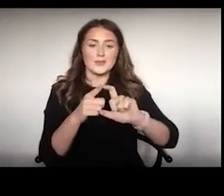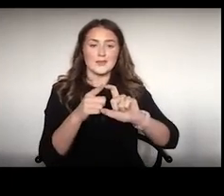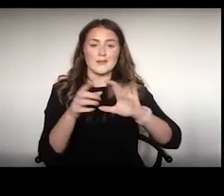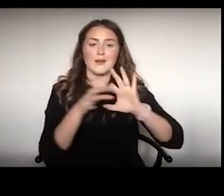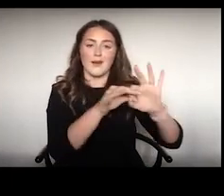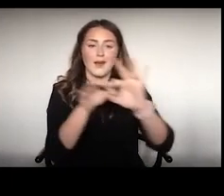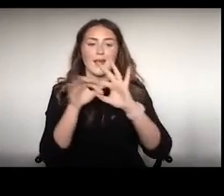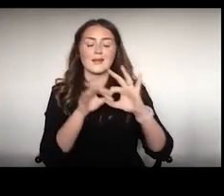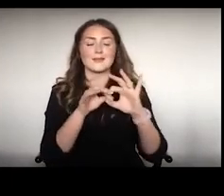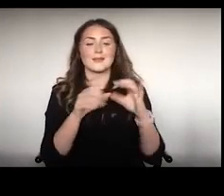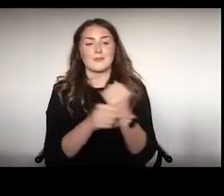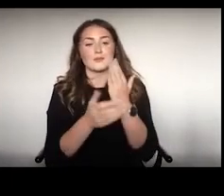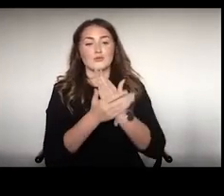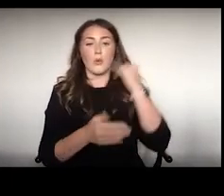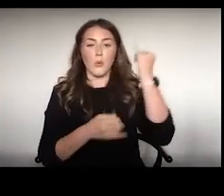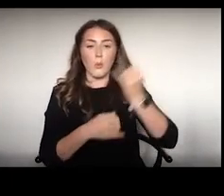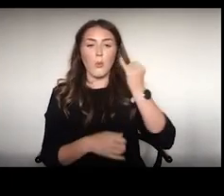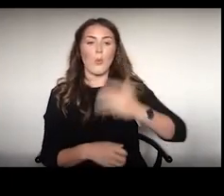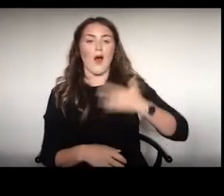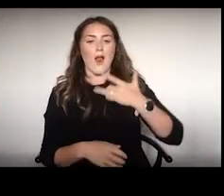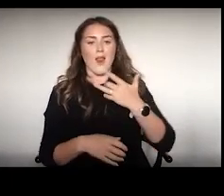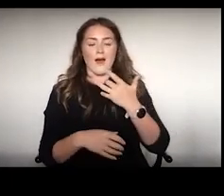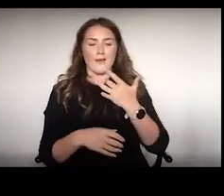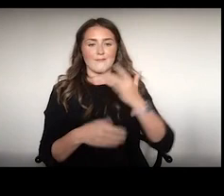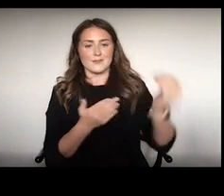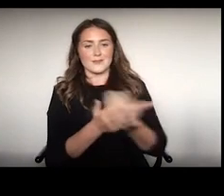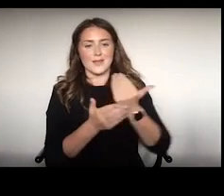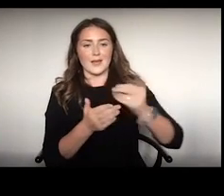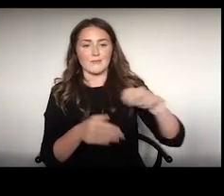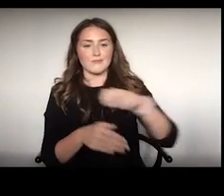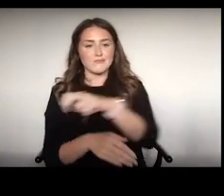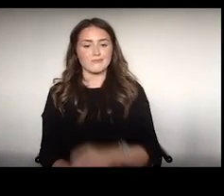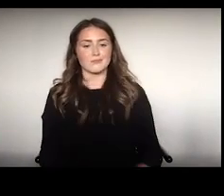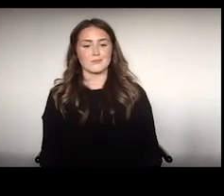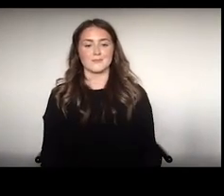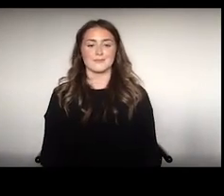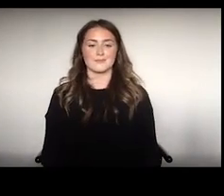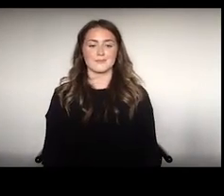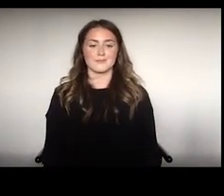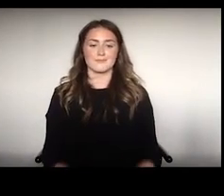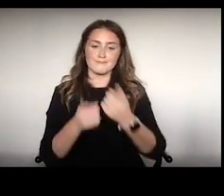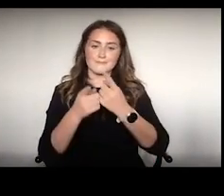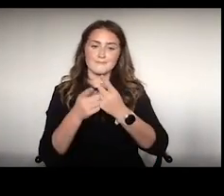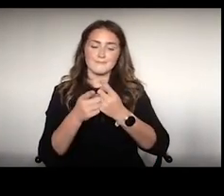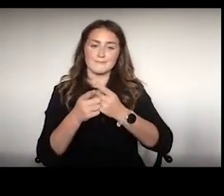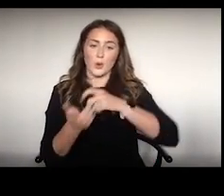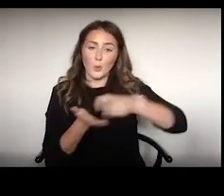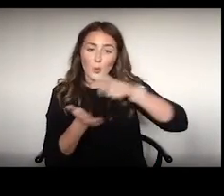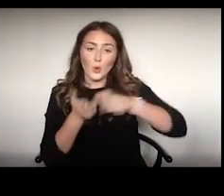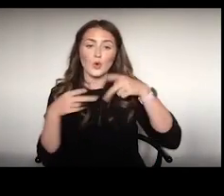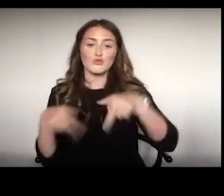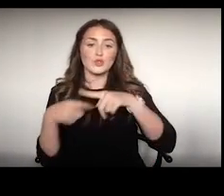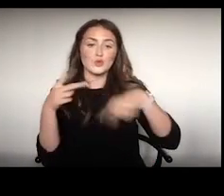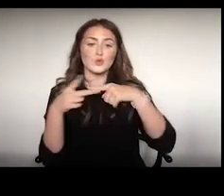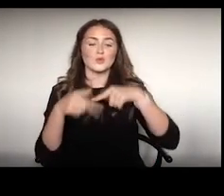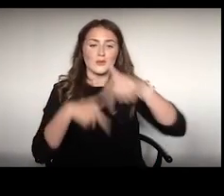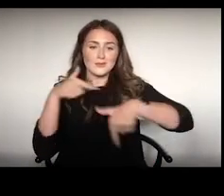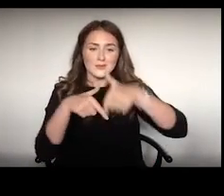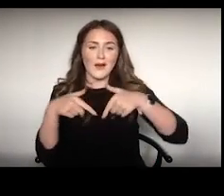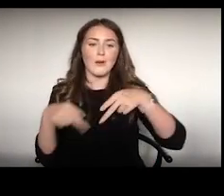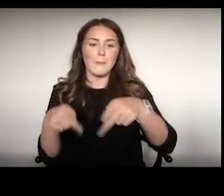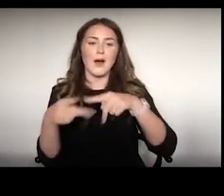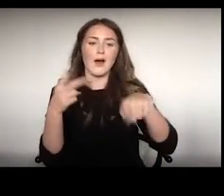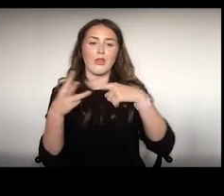them to keep the community connected and provide safe routes for wildlife. We've increased the number of new or upgraded